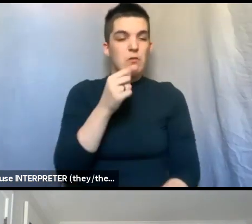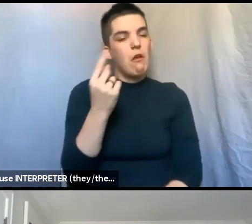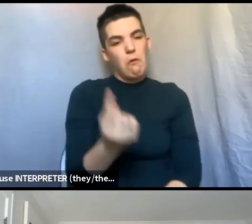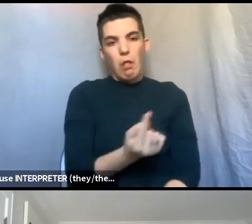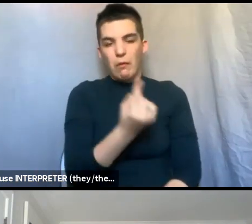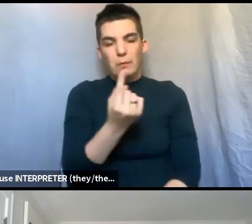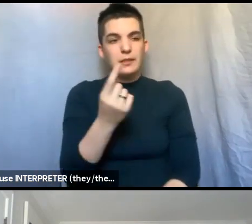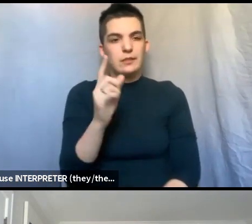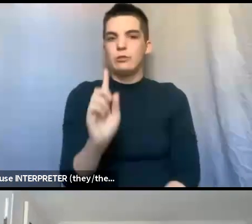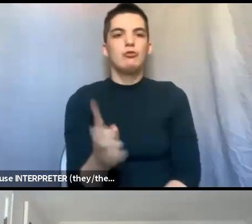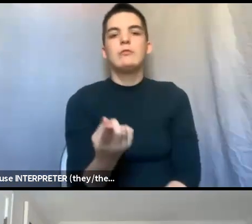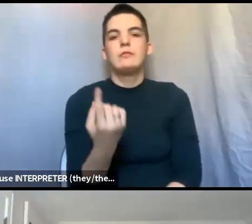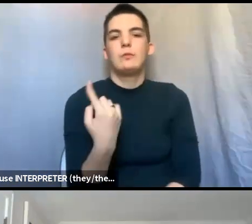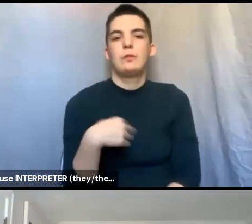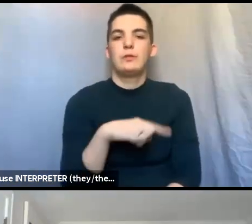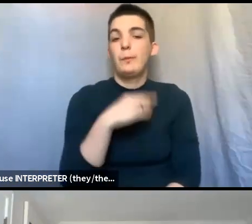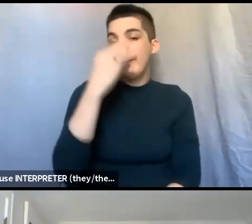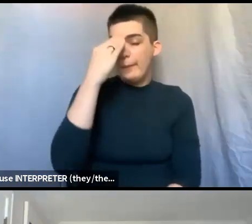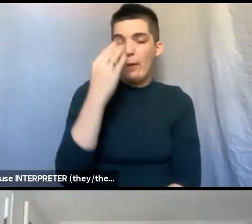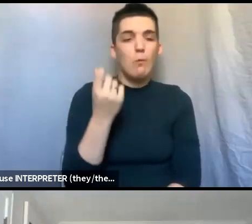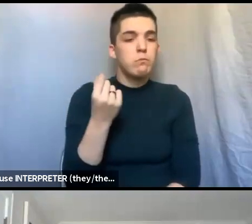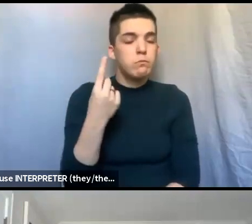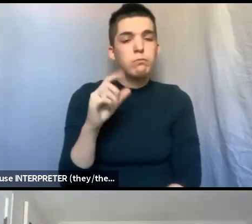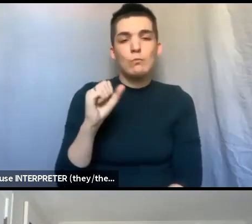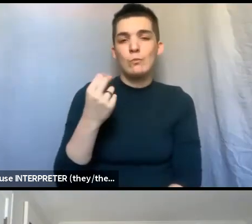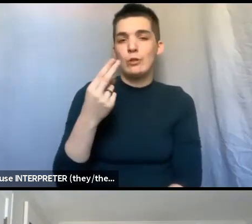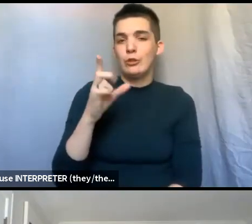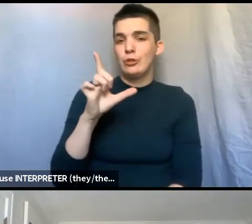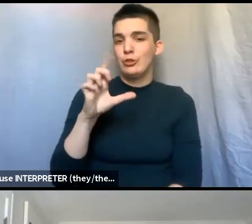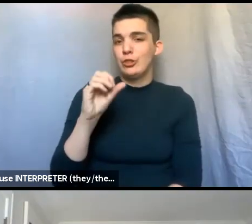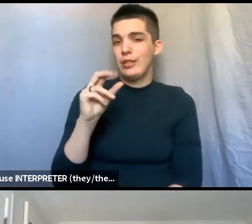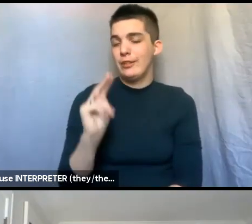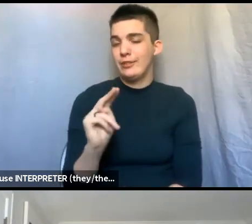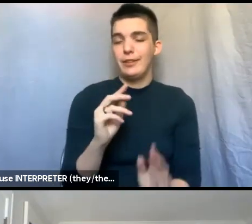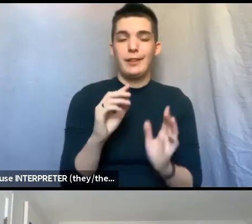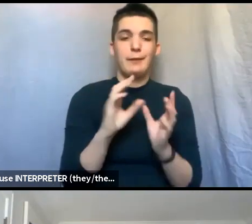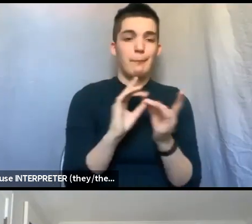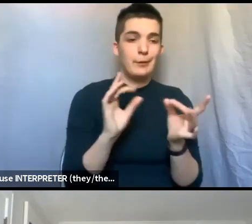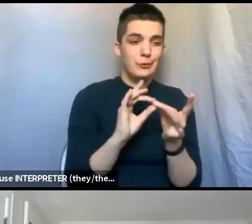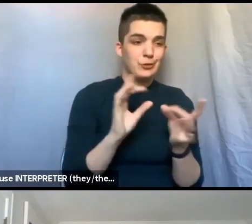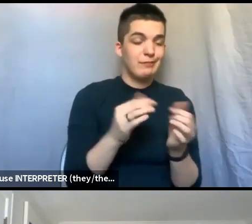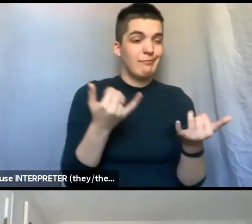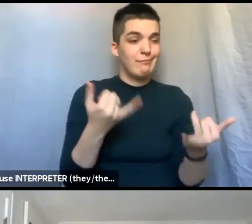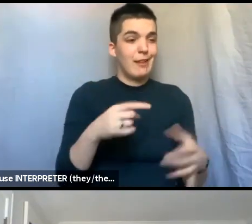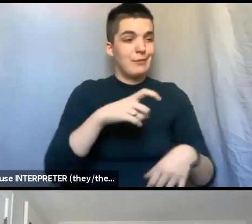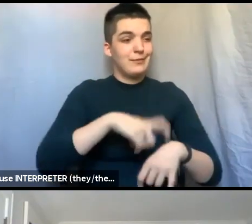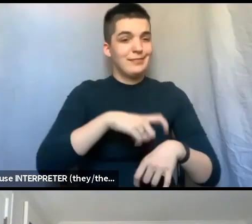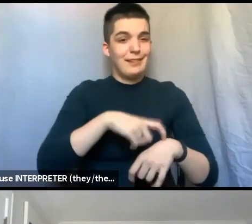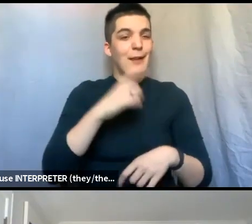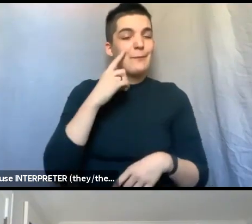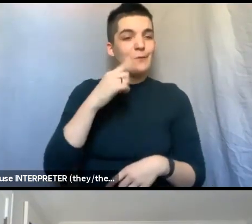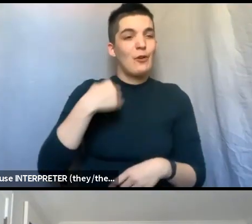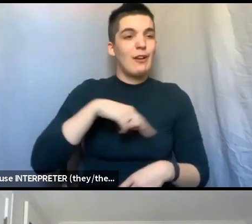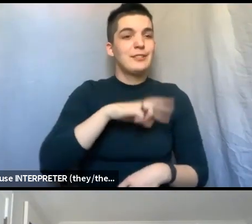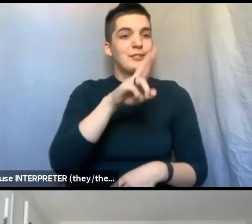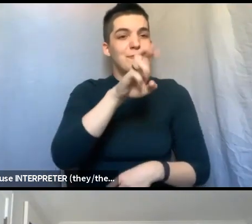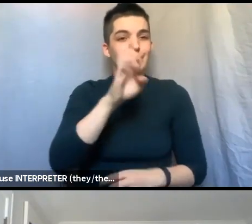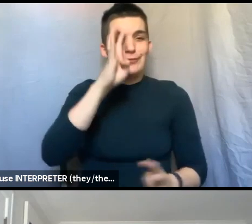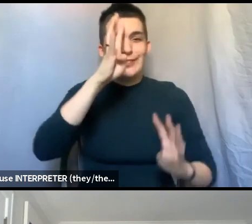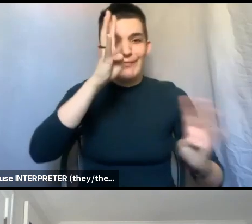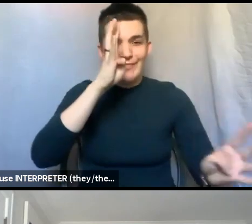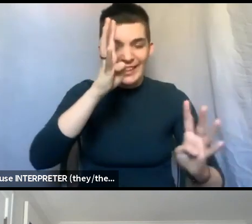As Sheldon said, it's a time to rethink and reinvent and make it different and make it better. And it's not